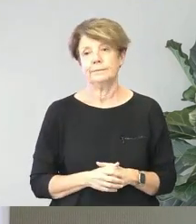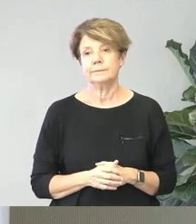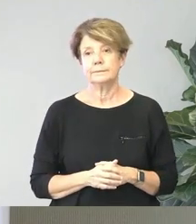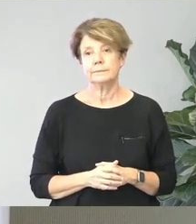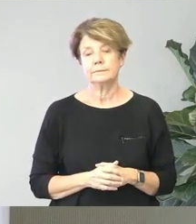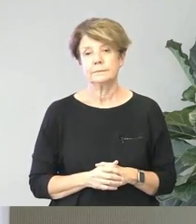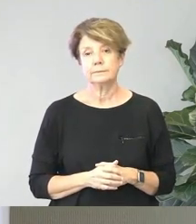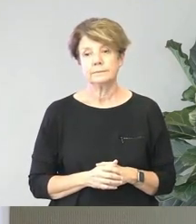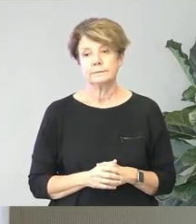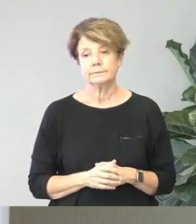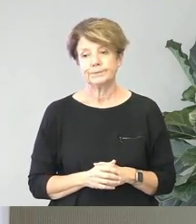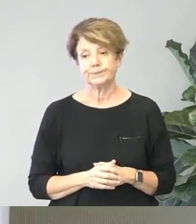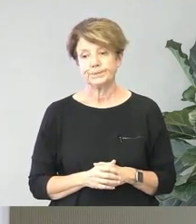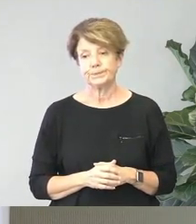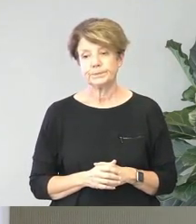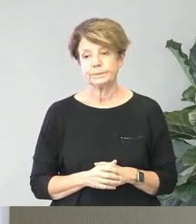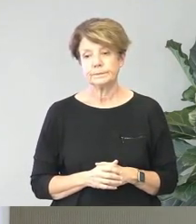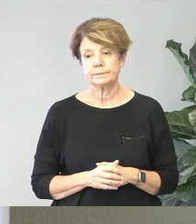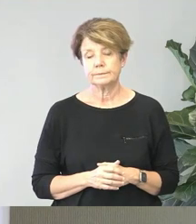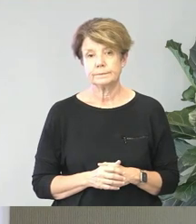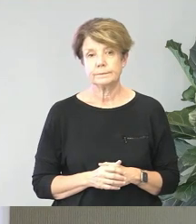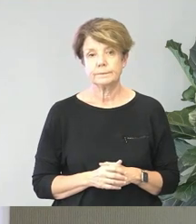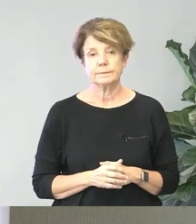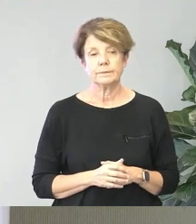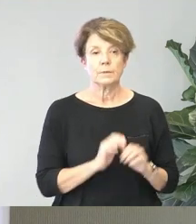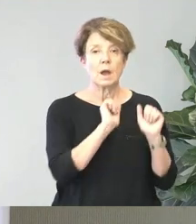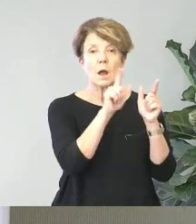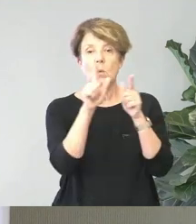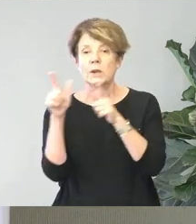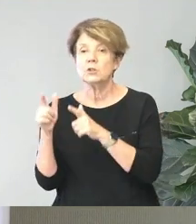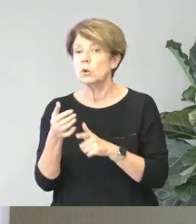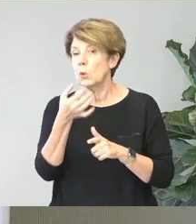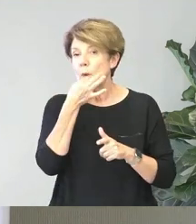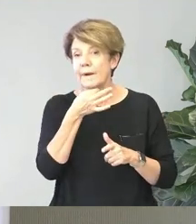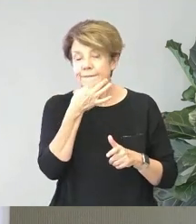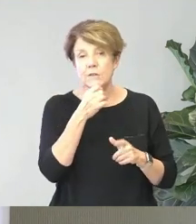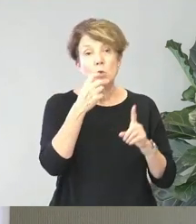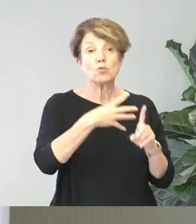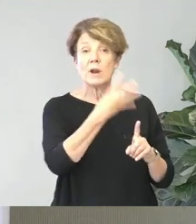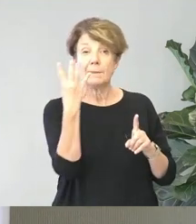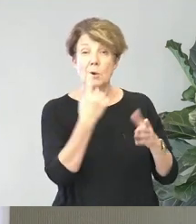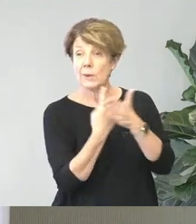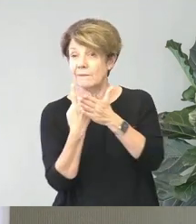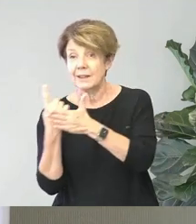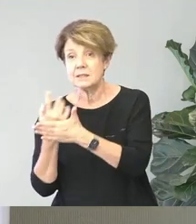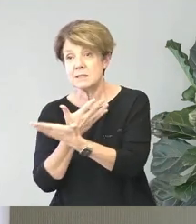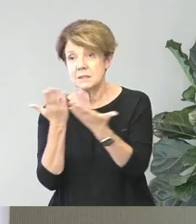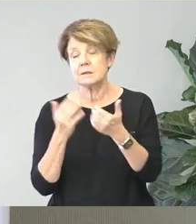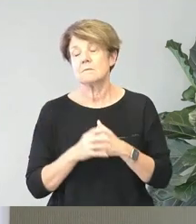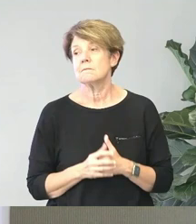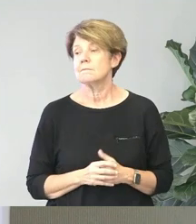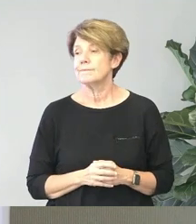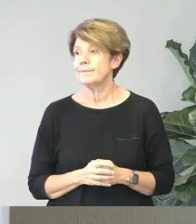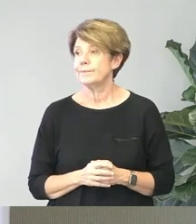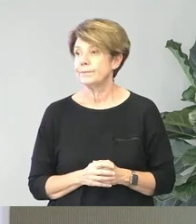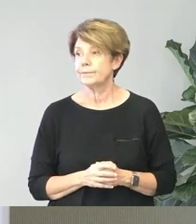do. And I went to a few of the GLBTIQA plus events, and